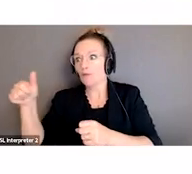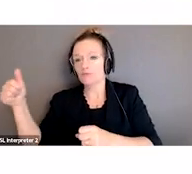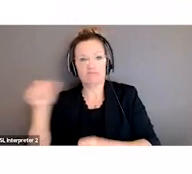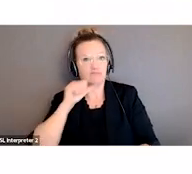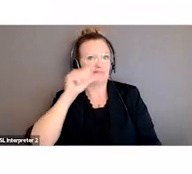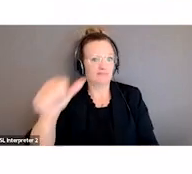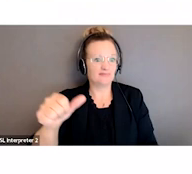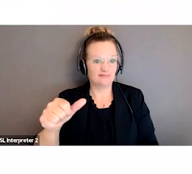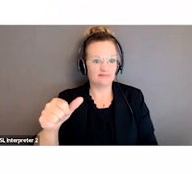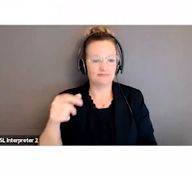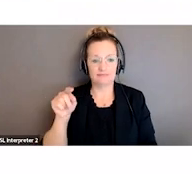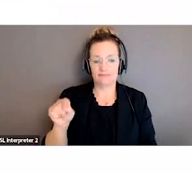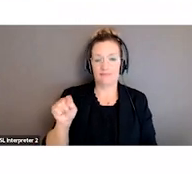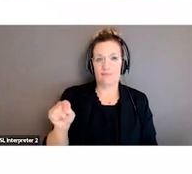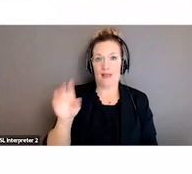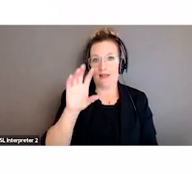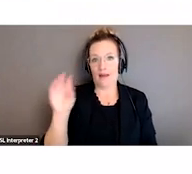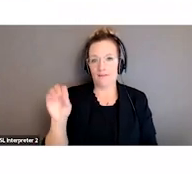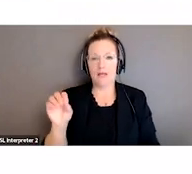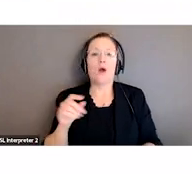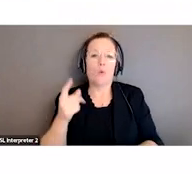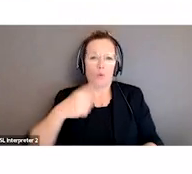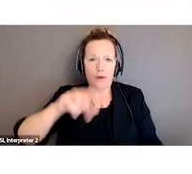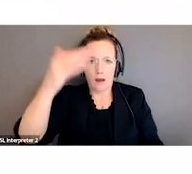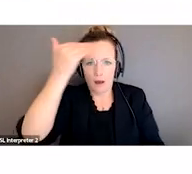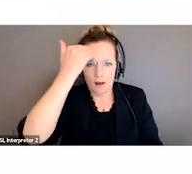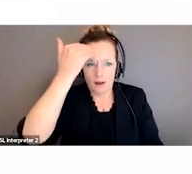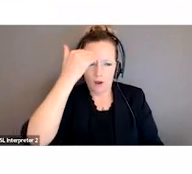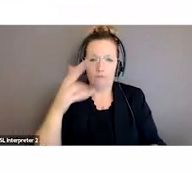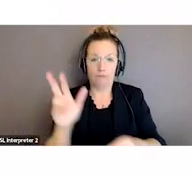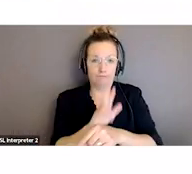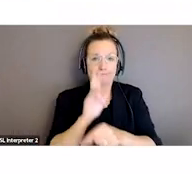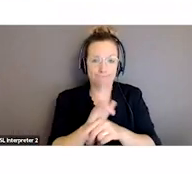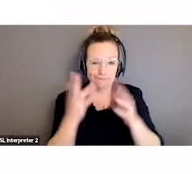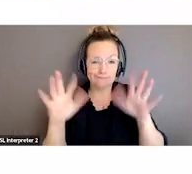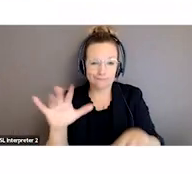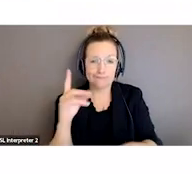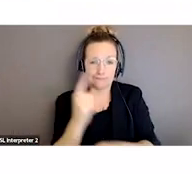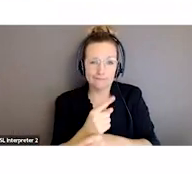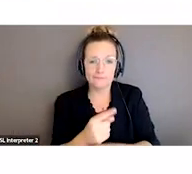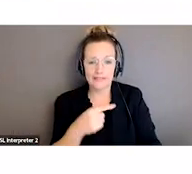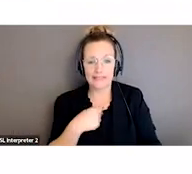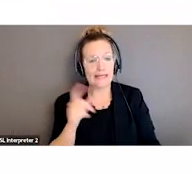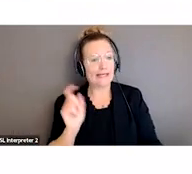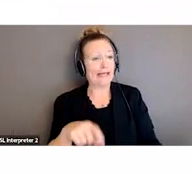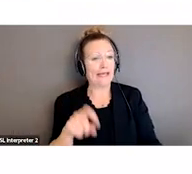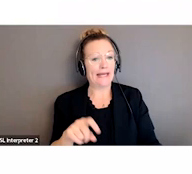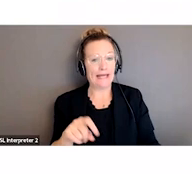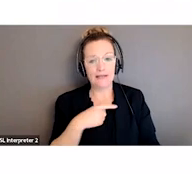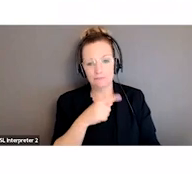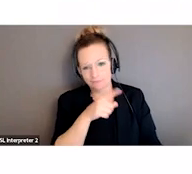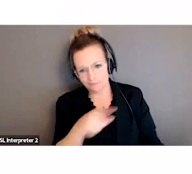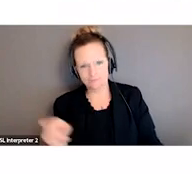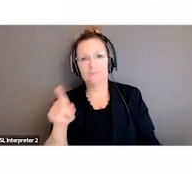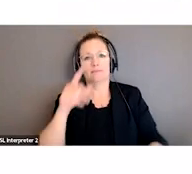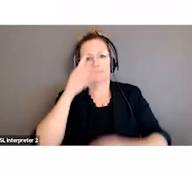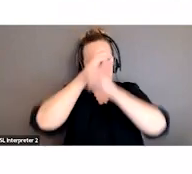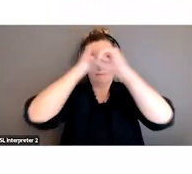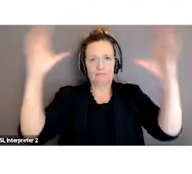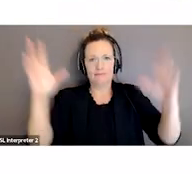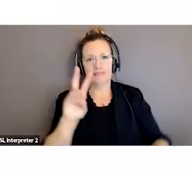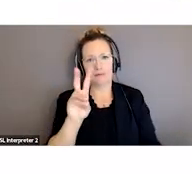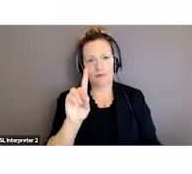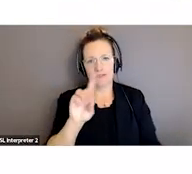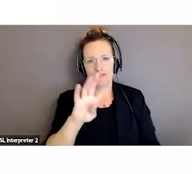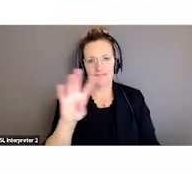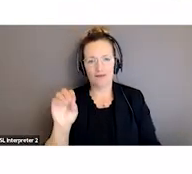WD-40. And which of us has not gone to the store to buy a can of WD-40? So you can see that